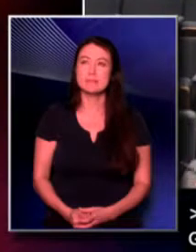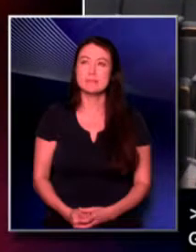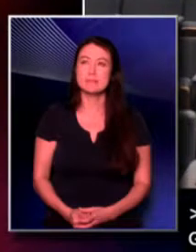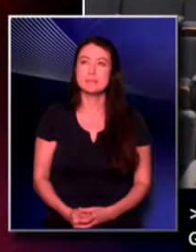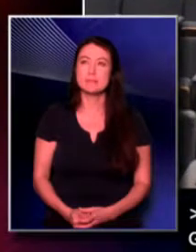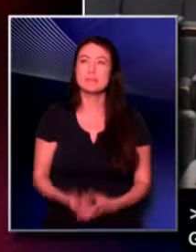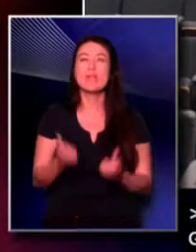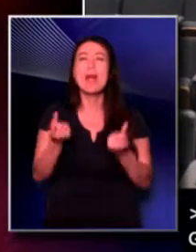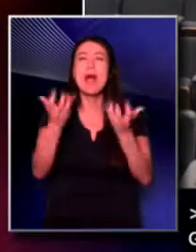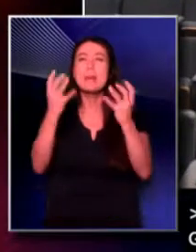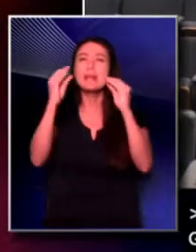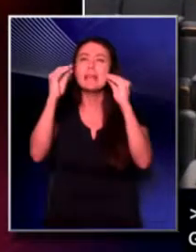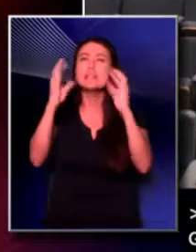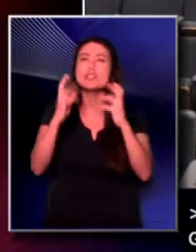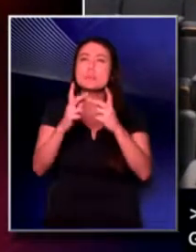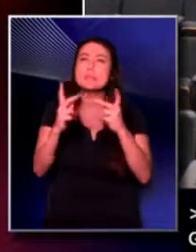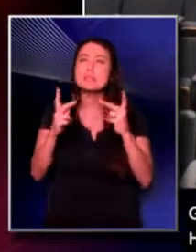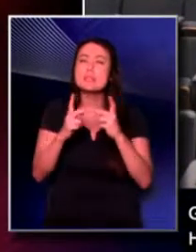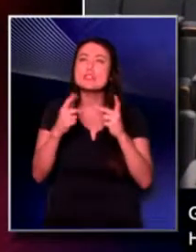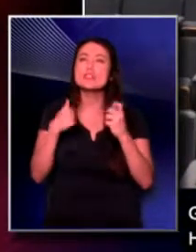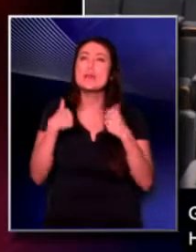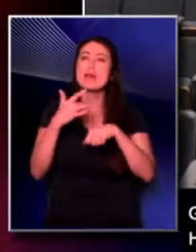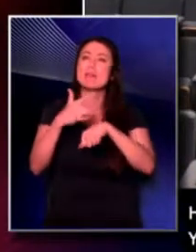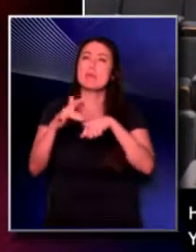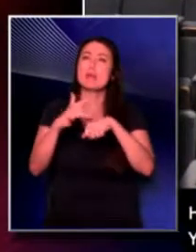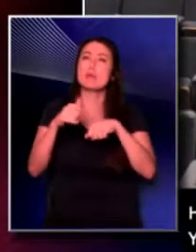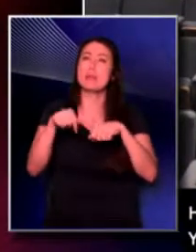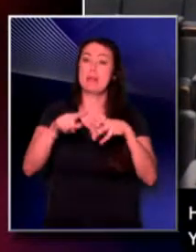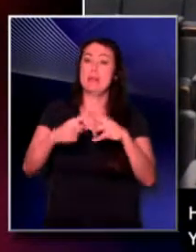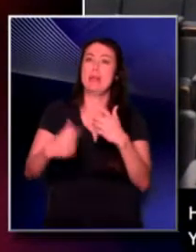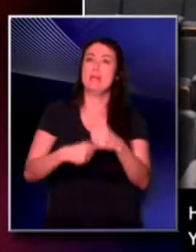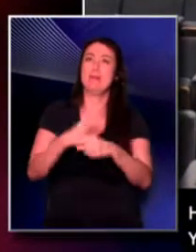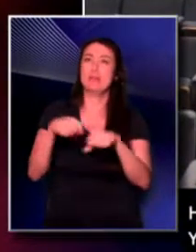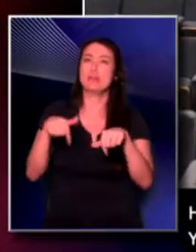many teacher positions do you anticipate having open at the start of the school year?